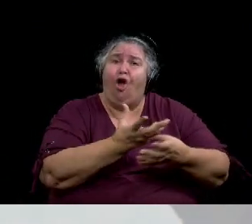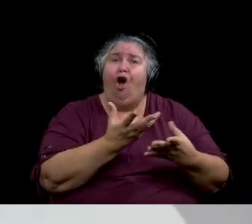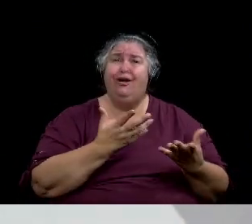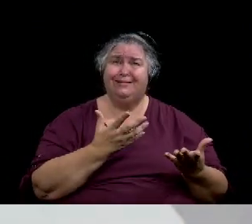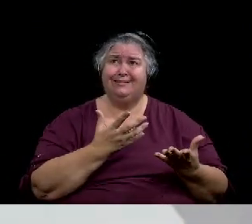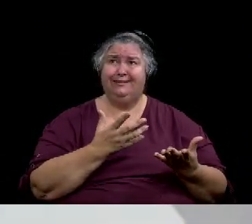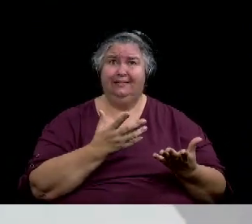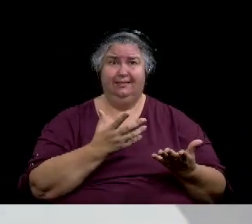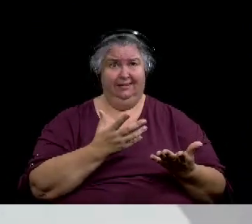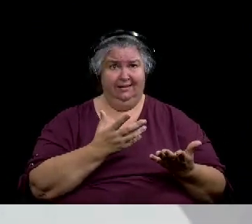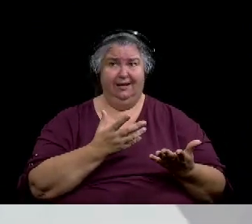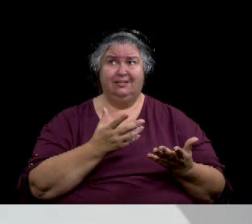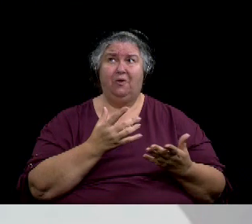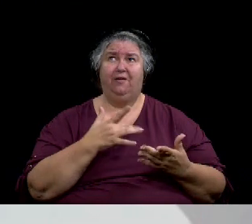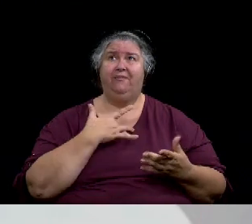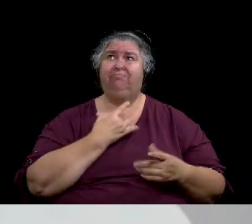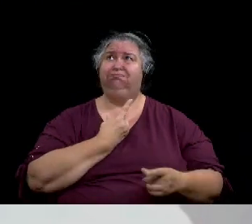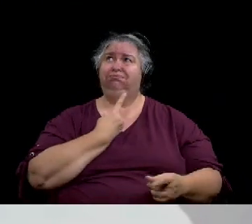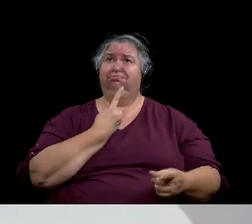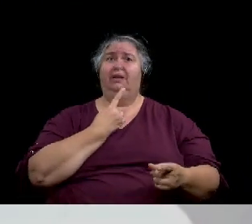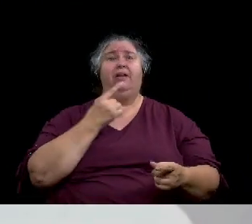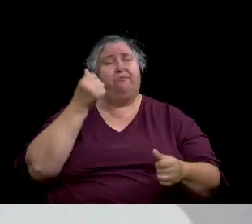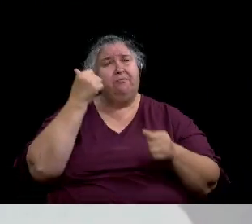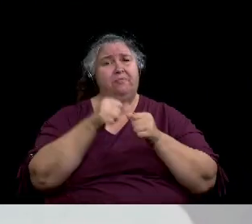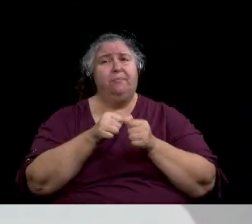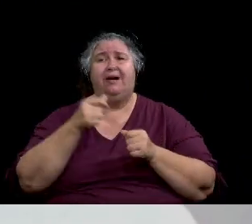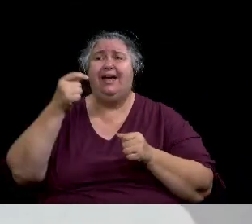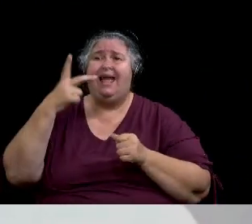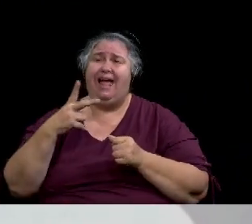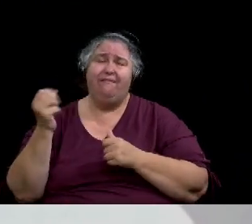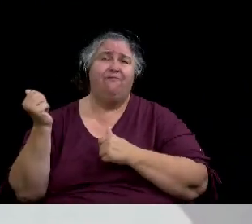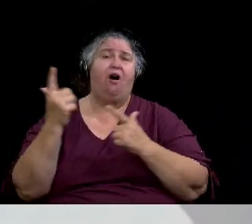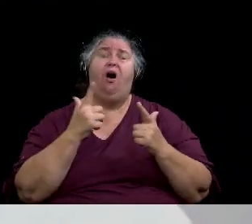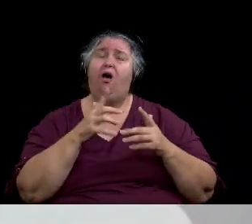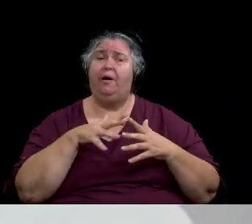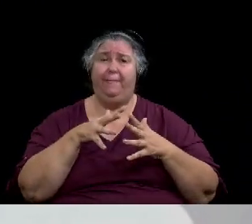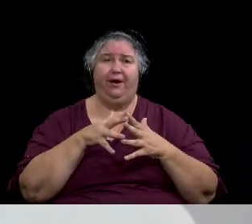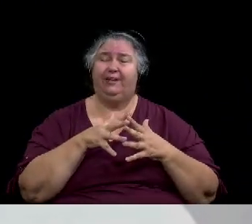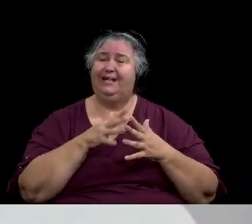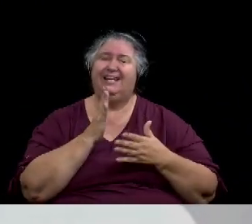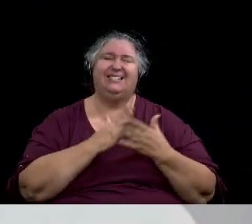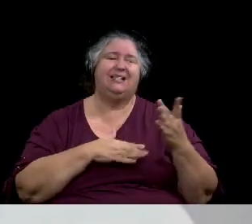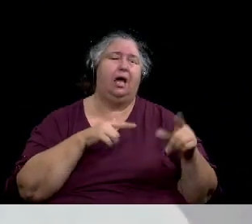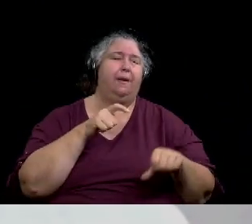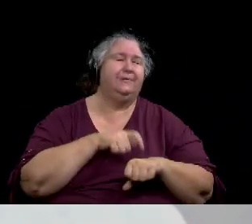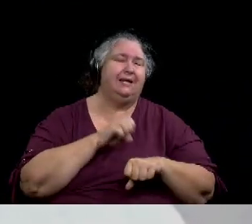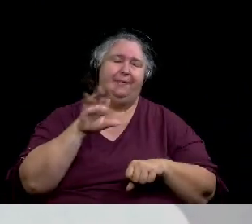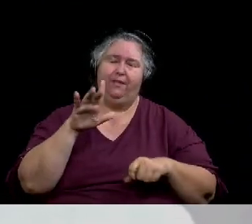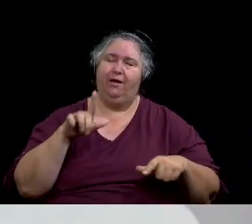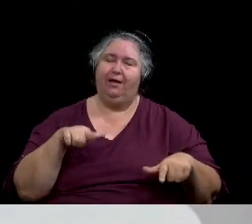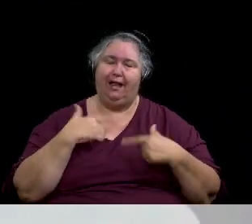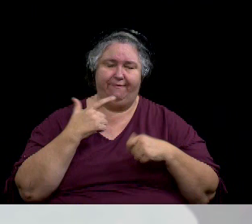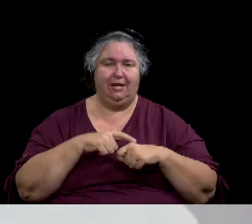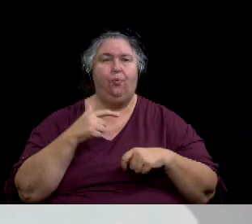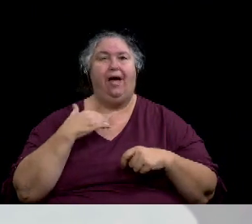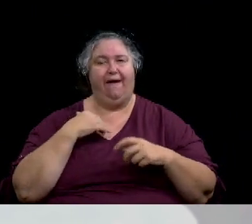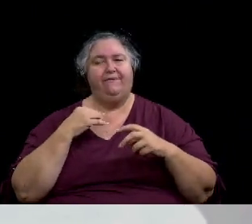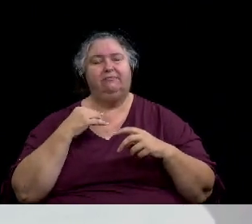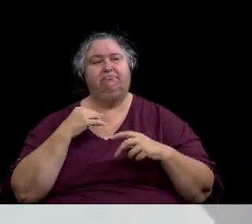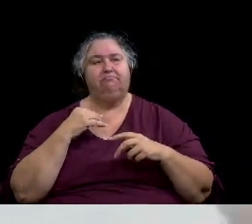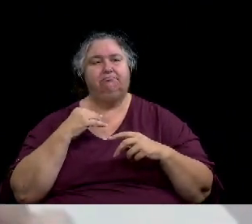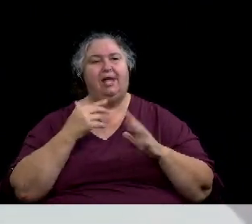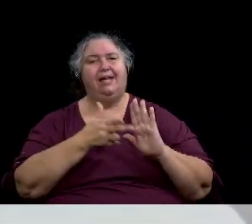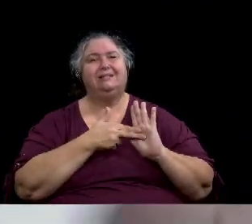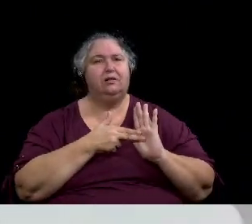keep in mind that half of all Americans at some point in their lifetime will have a diagnosable mental health condition. We're